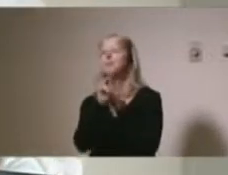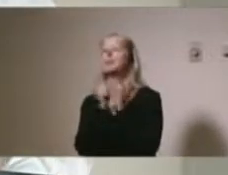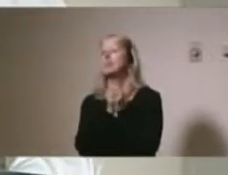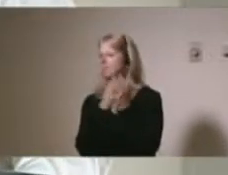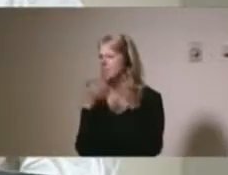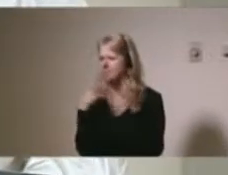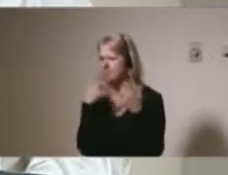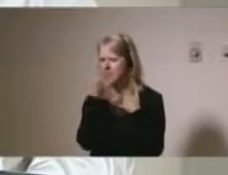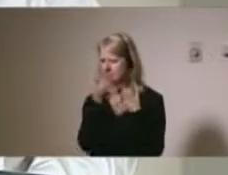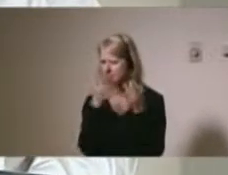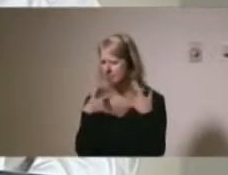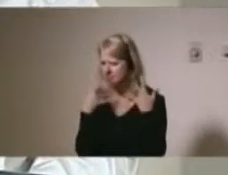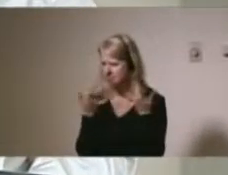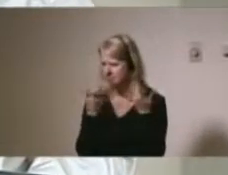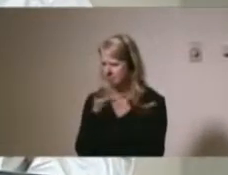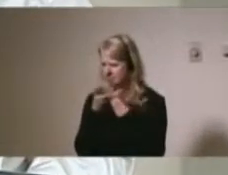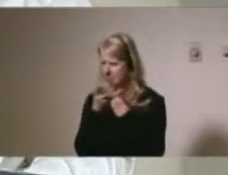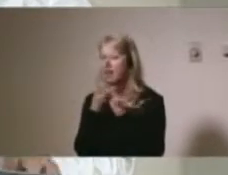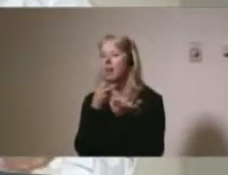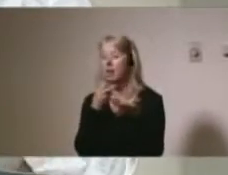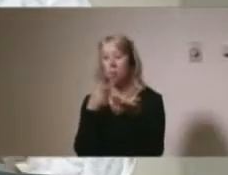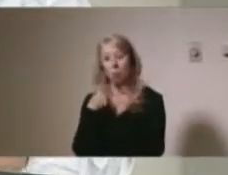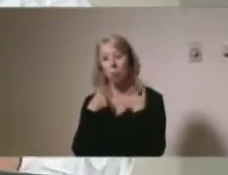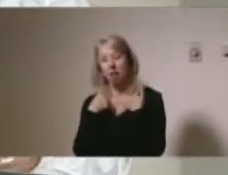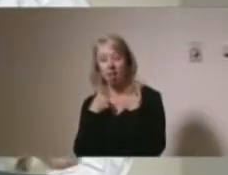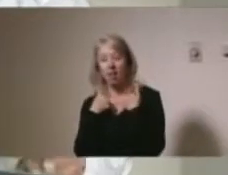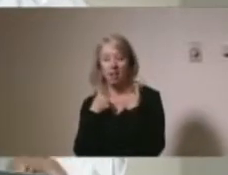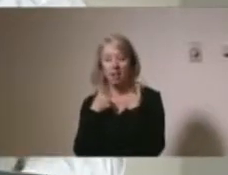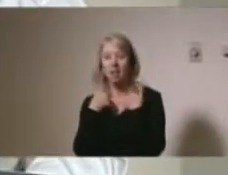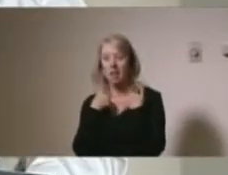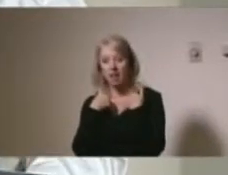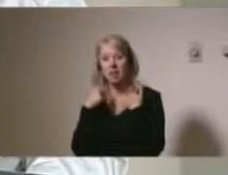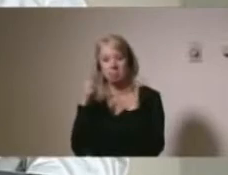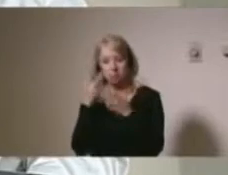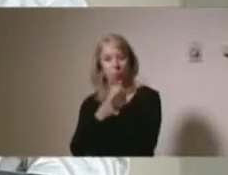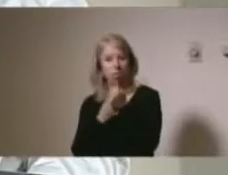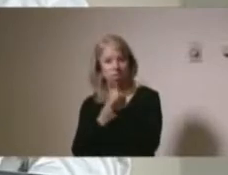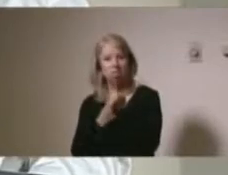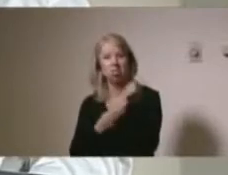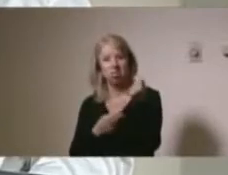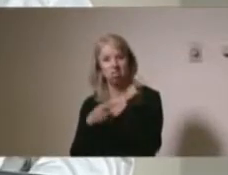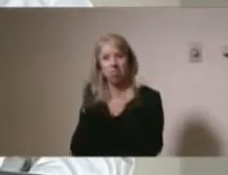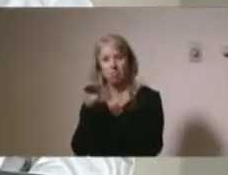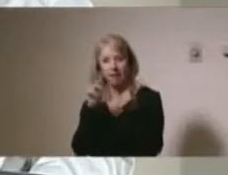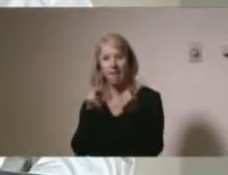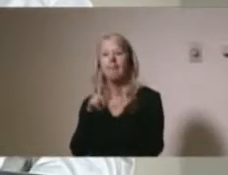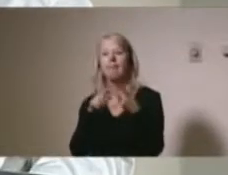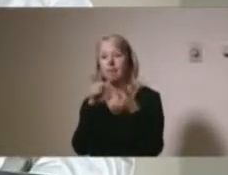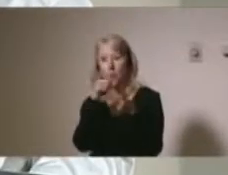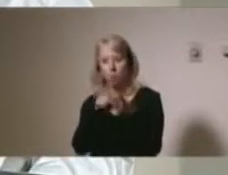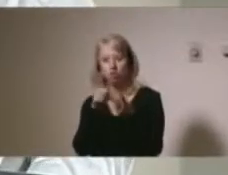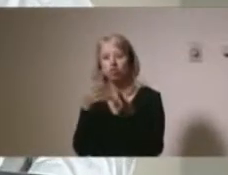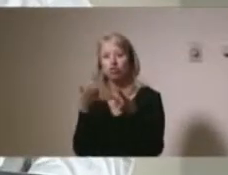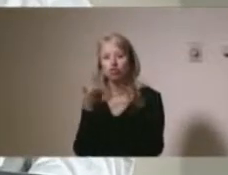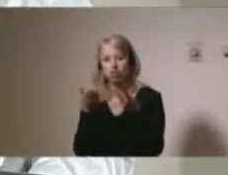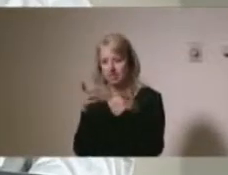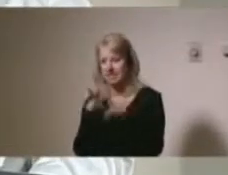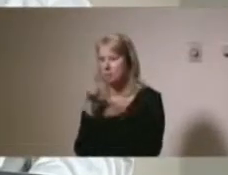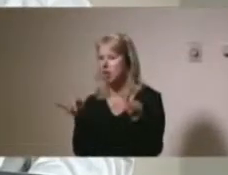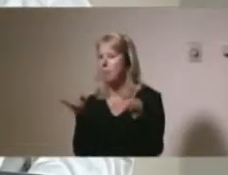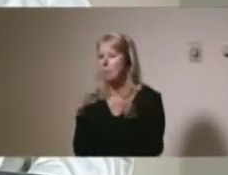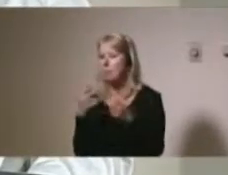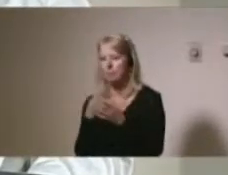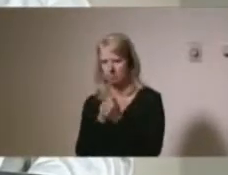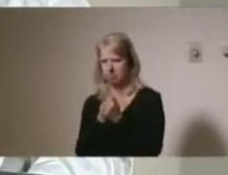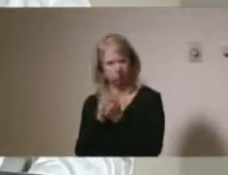on here? And she said, well, as I can do banking and postal services at the same time. And I said, well,